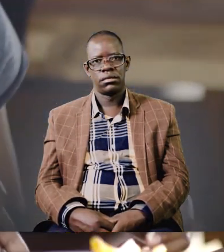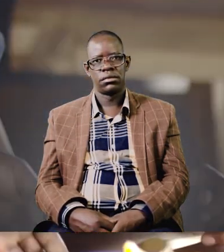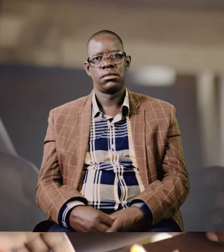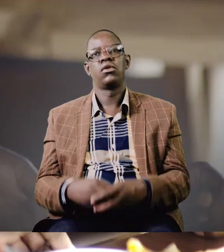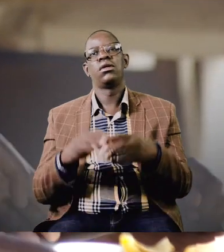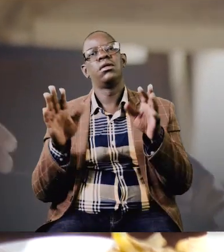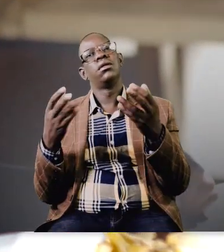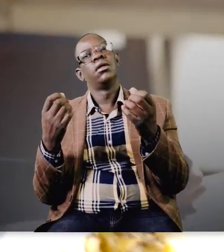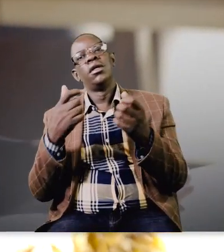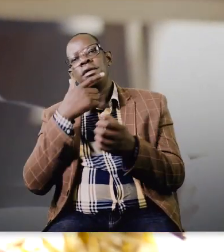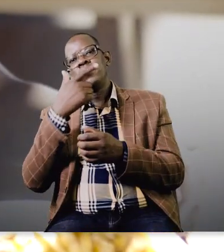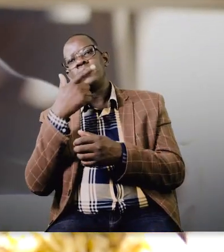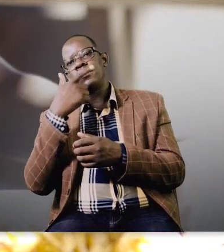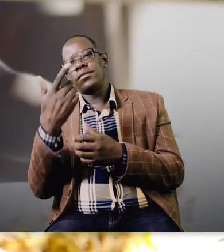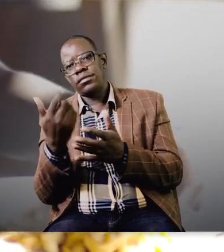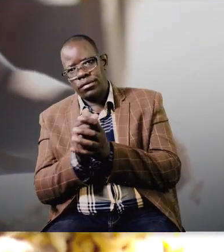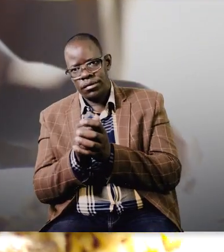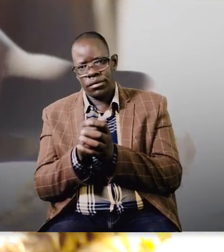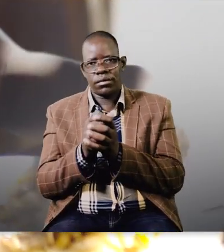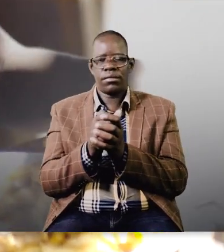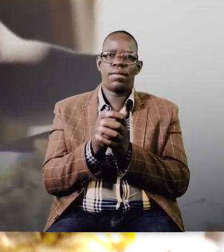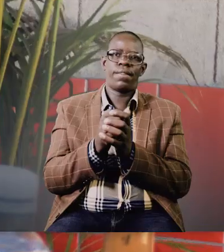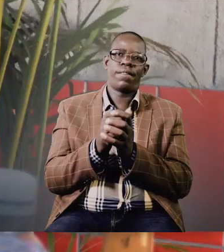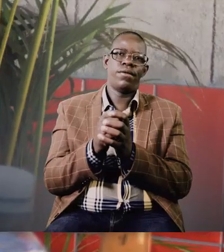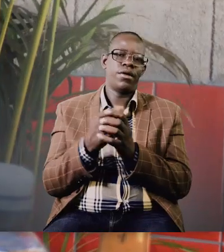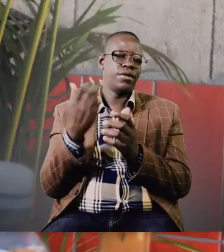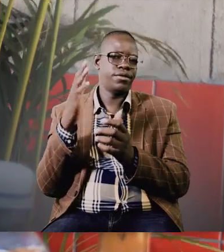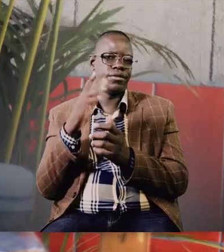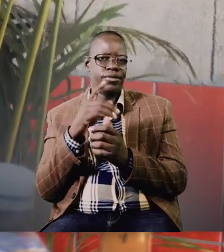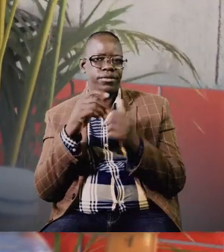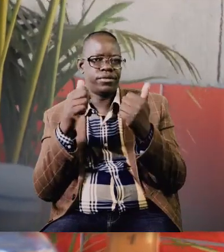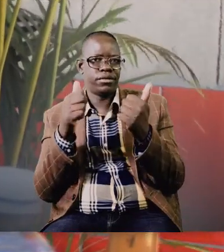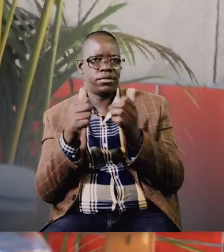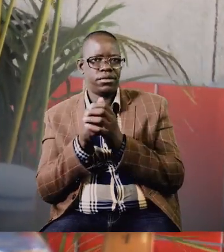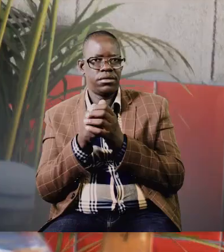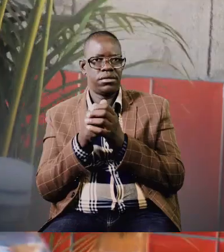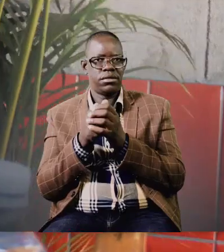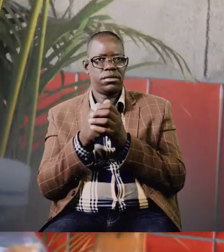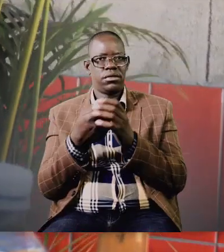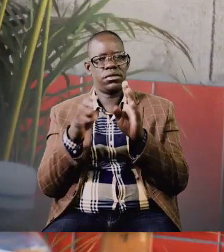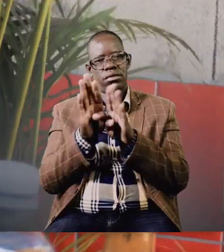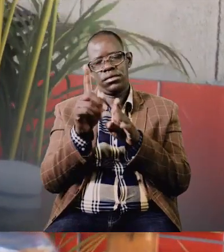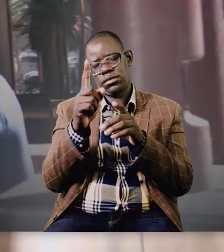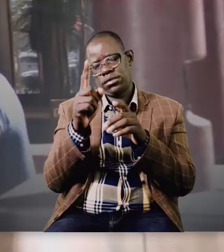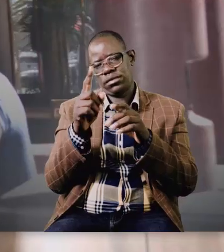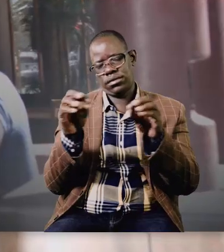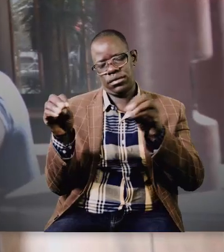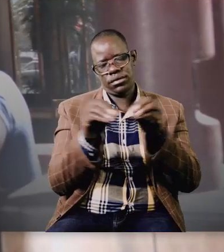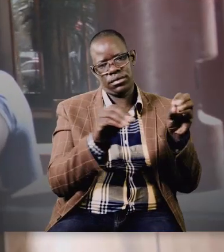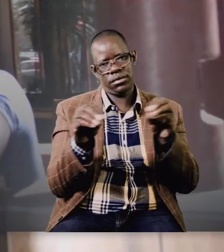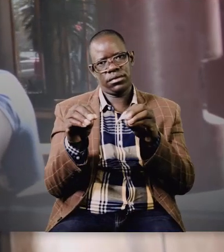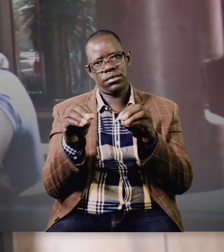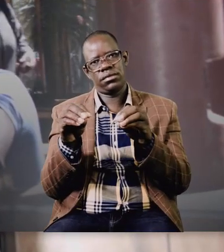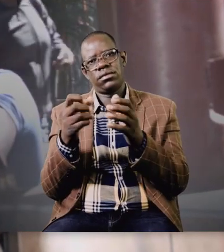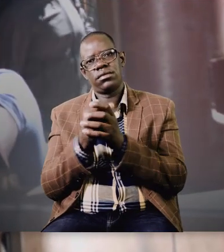Oh, thank you. Thank you so much. You know Wow. what, guys? What impacts do earthquakes have on people anyway?